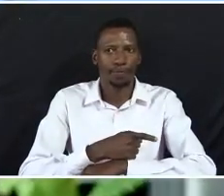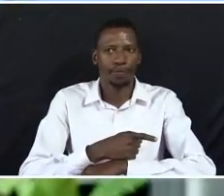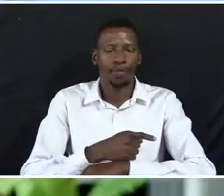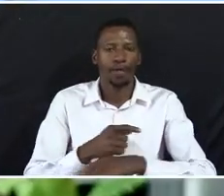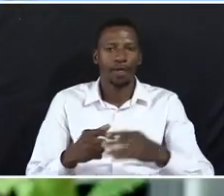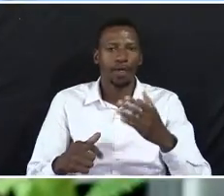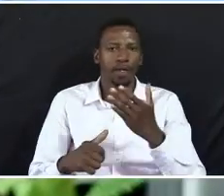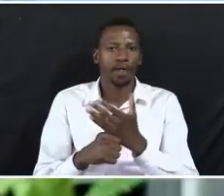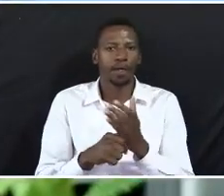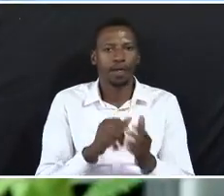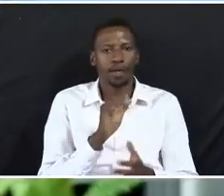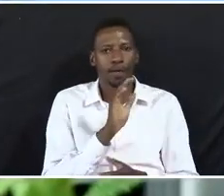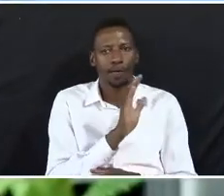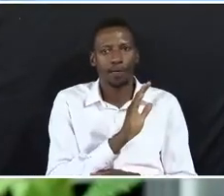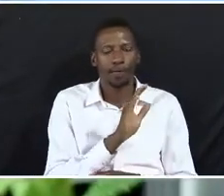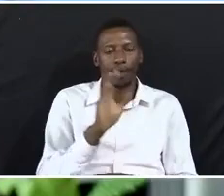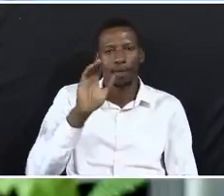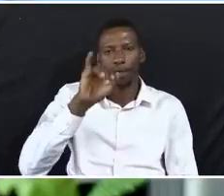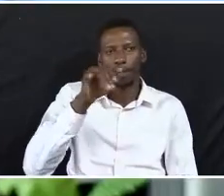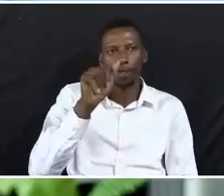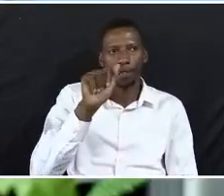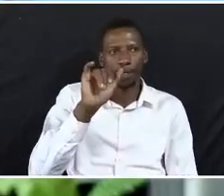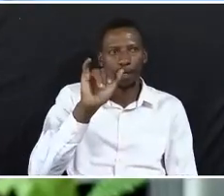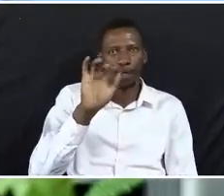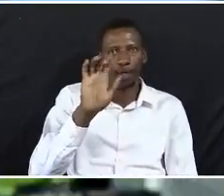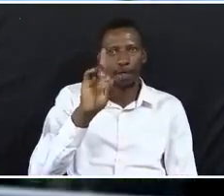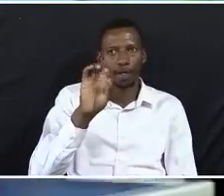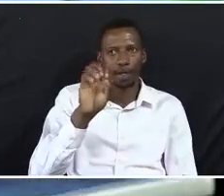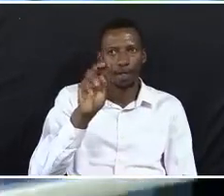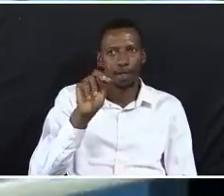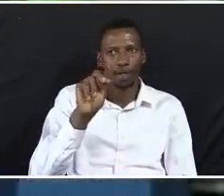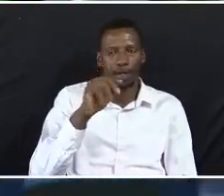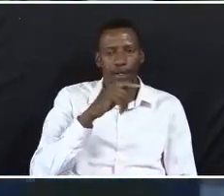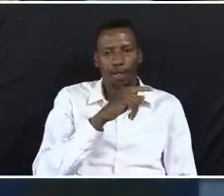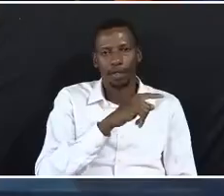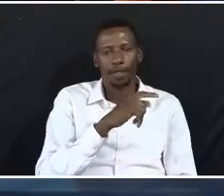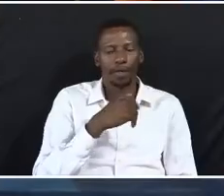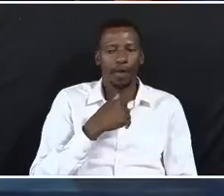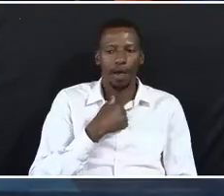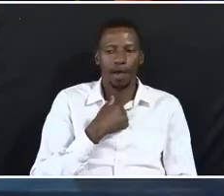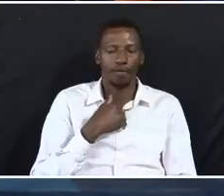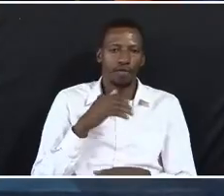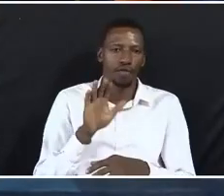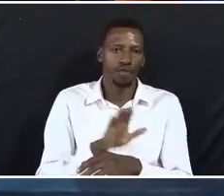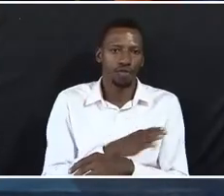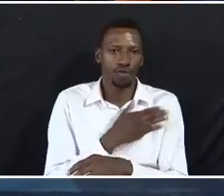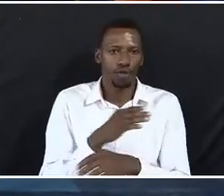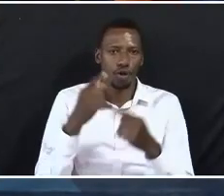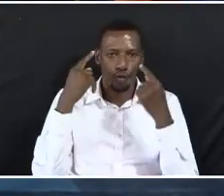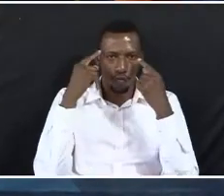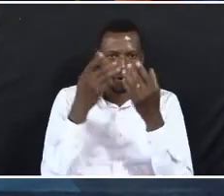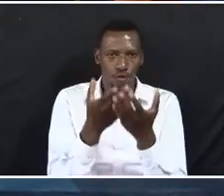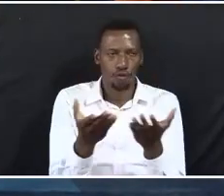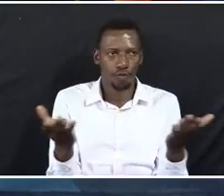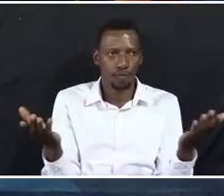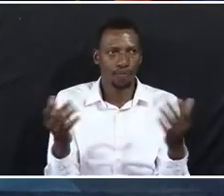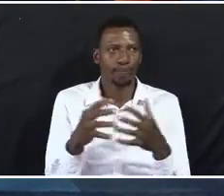My name is Jaden Mitch, and I am going to sing a song for you.